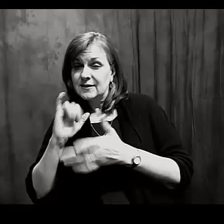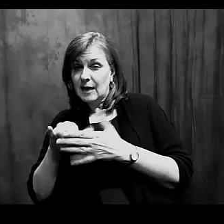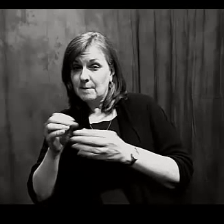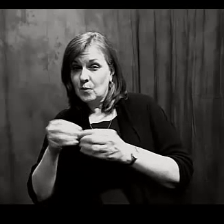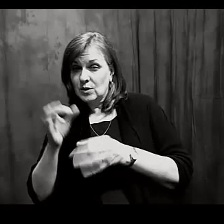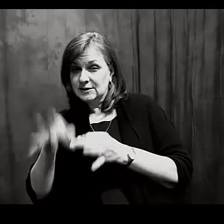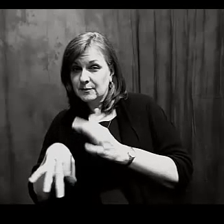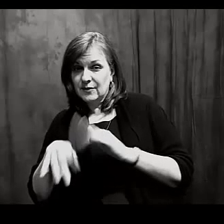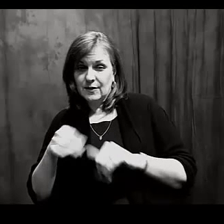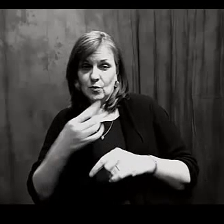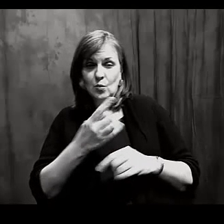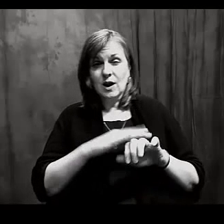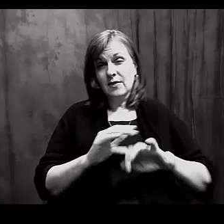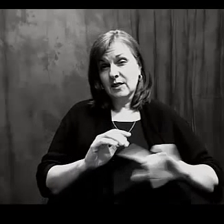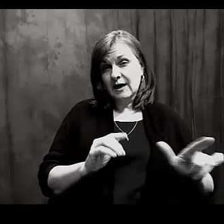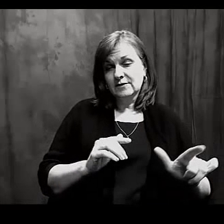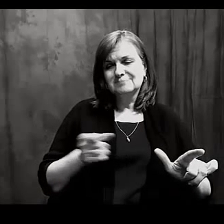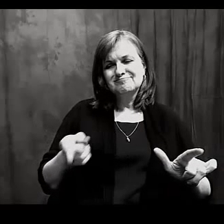the organism on the left?